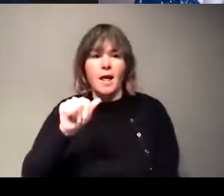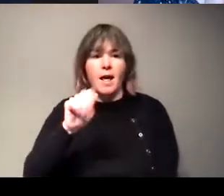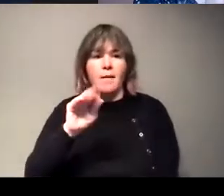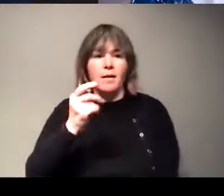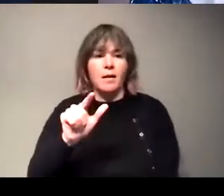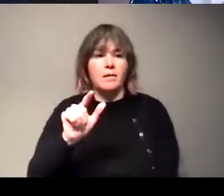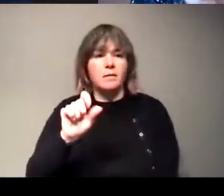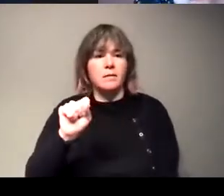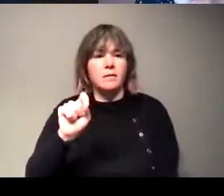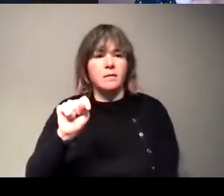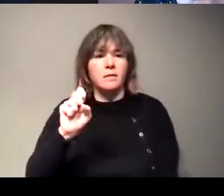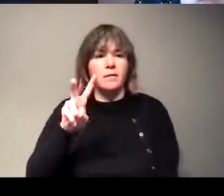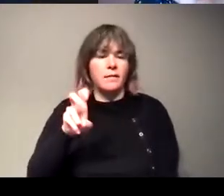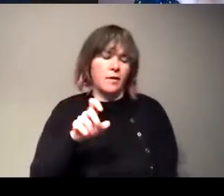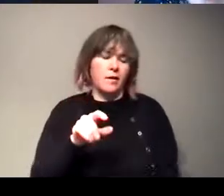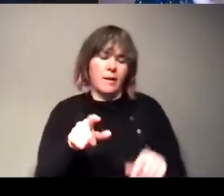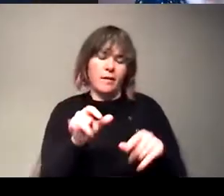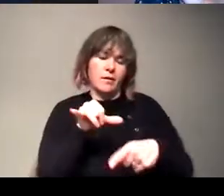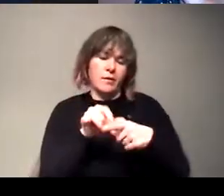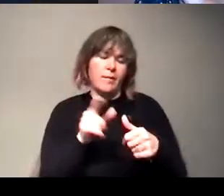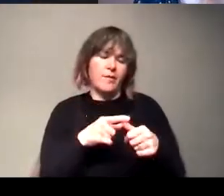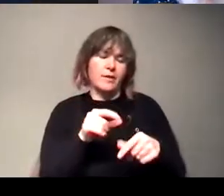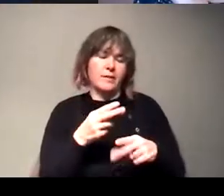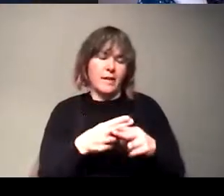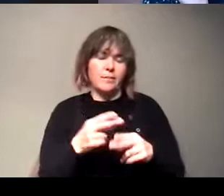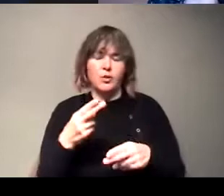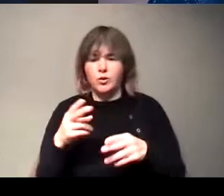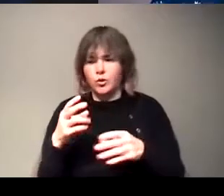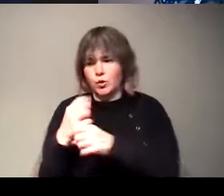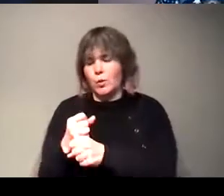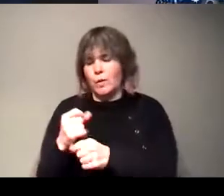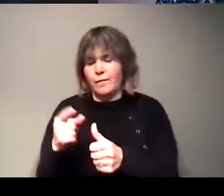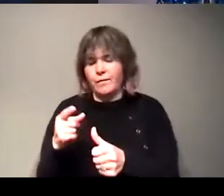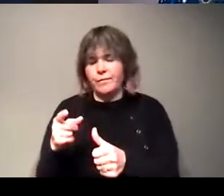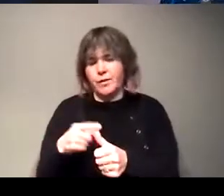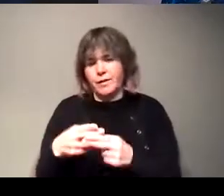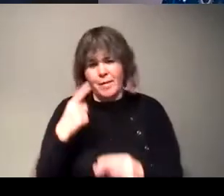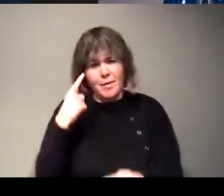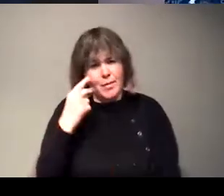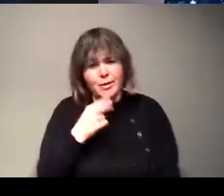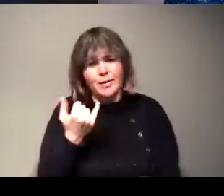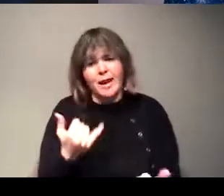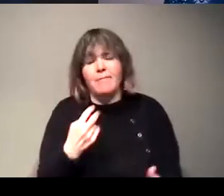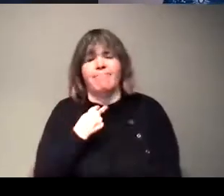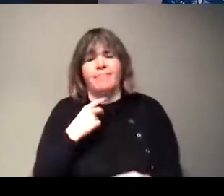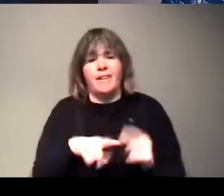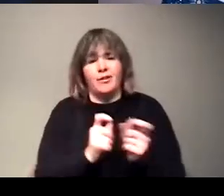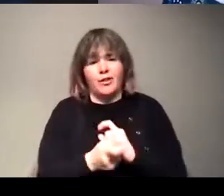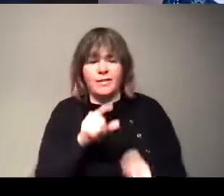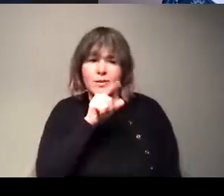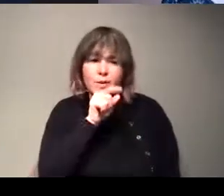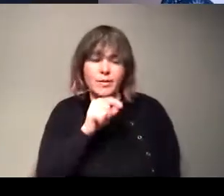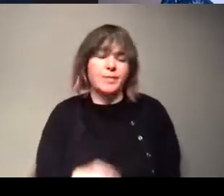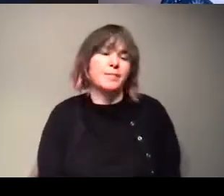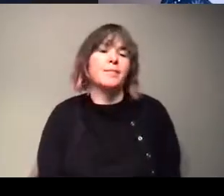Stev. It's like a long first name, short last name. I thought it was cute, but then I can't change it now. So that's me on Twitter. I also